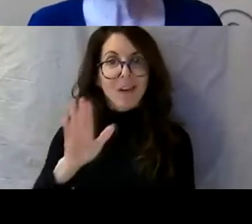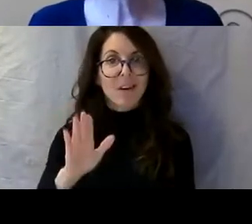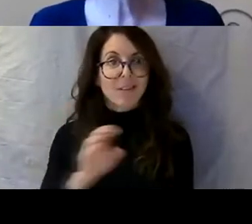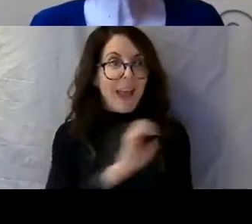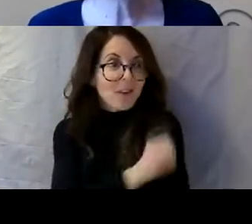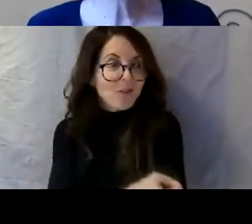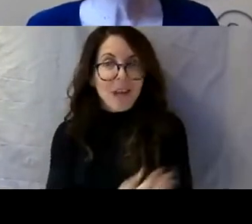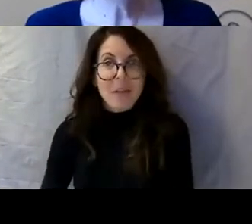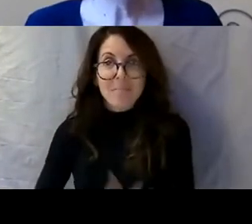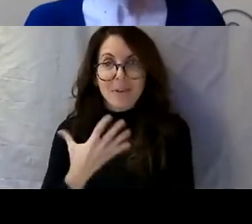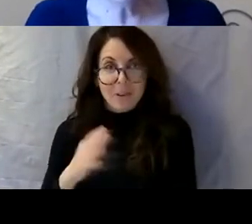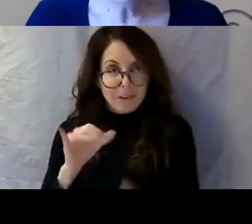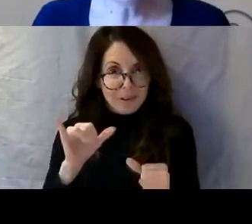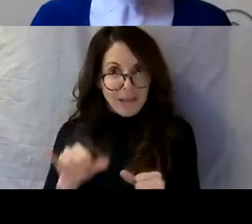years.